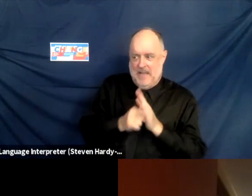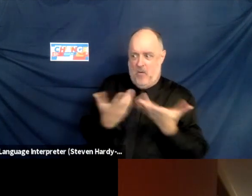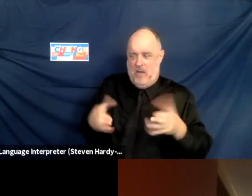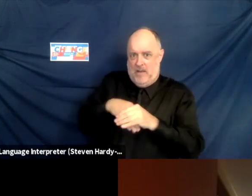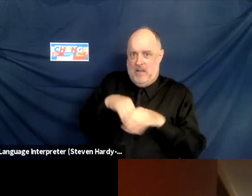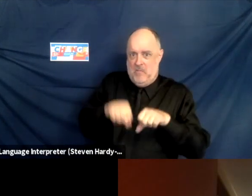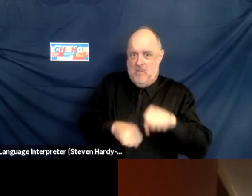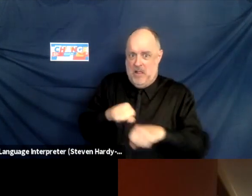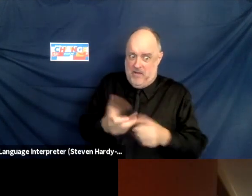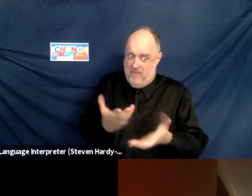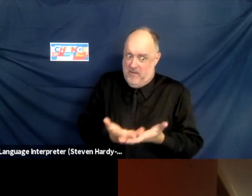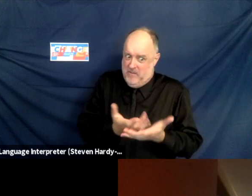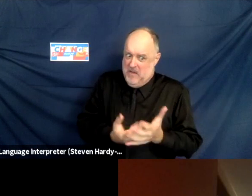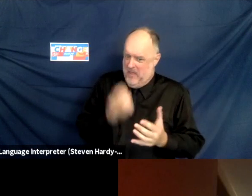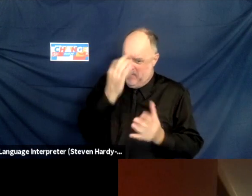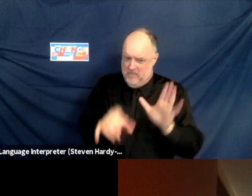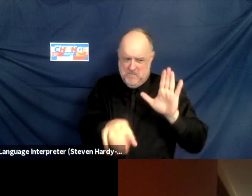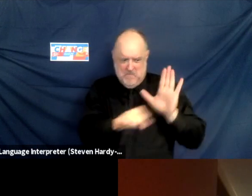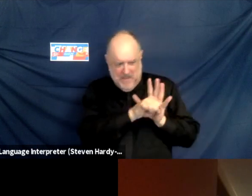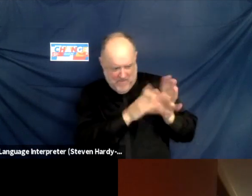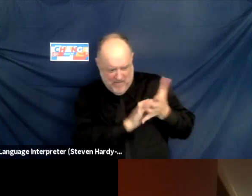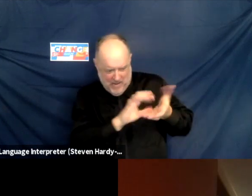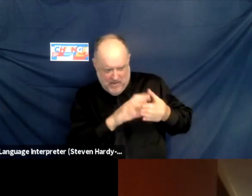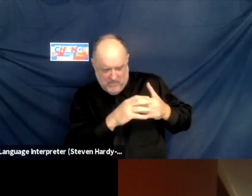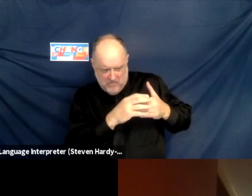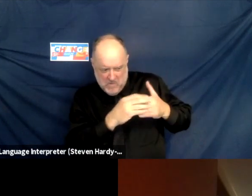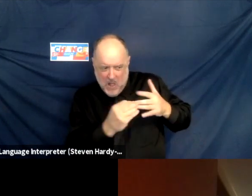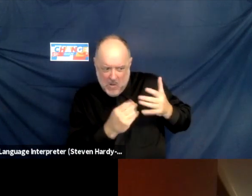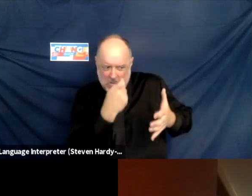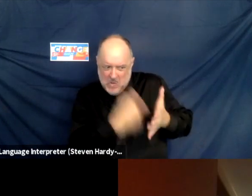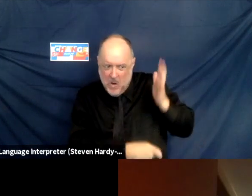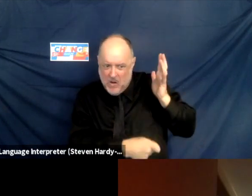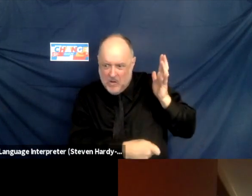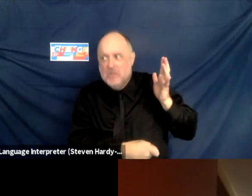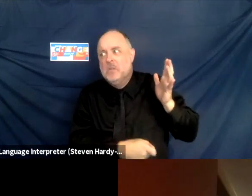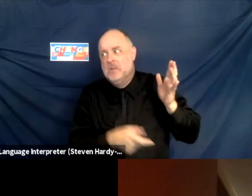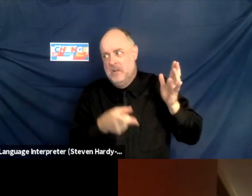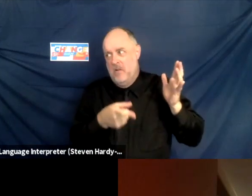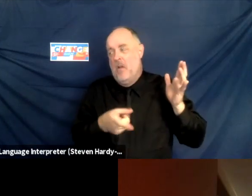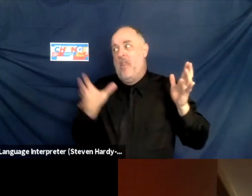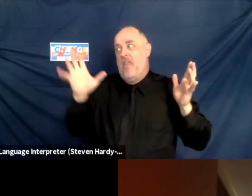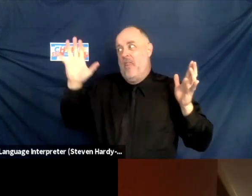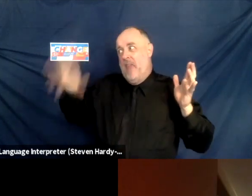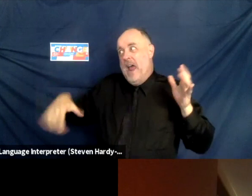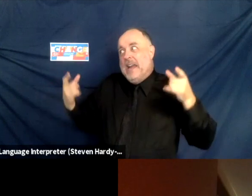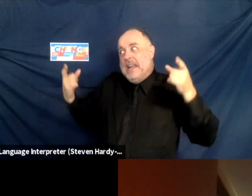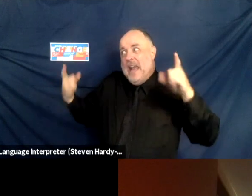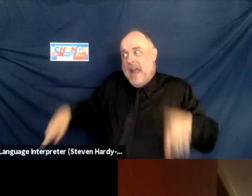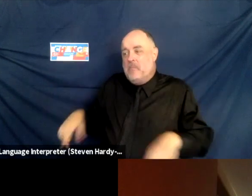most likely place. Getting that together, that's the kind of thing you can put in an appropriations